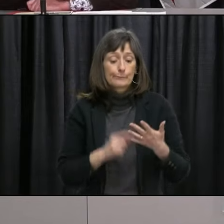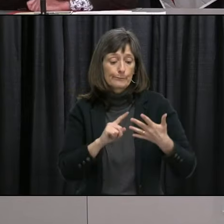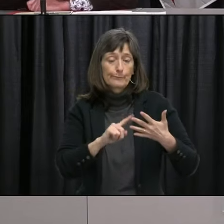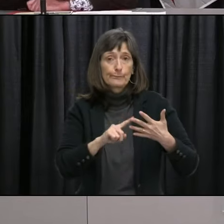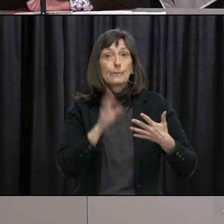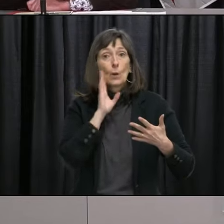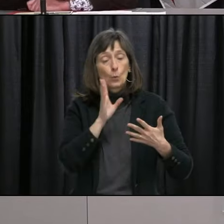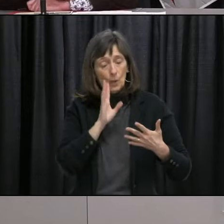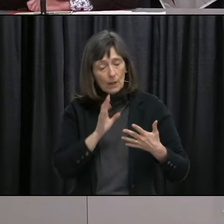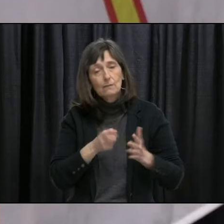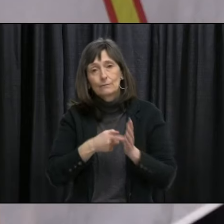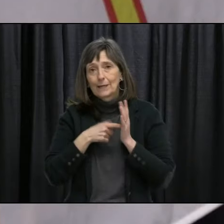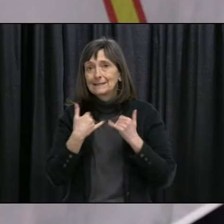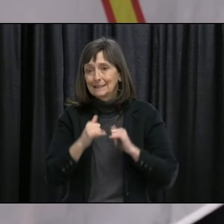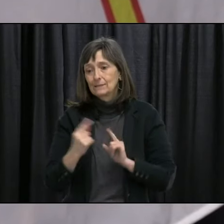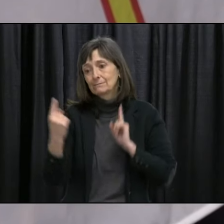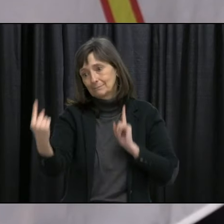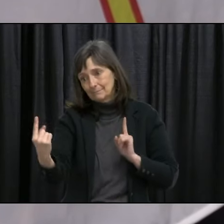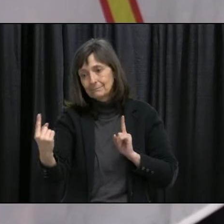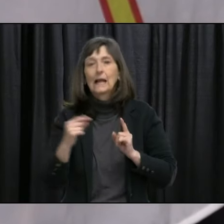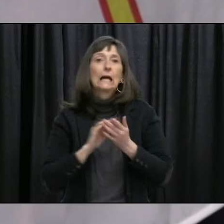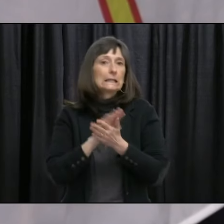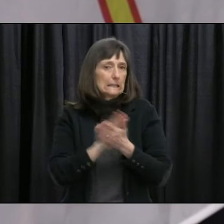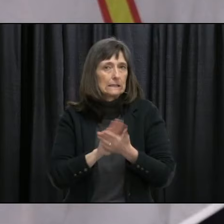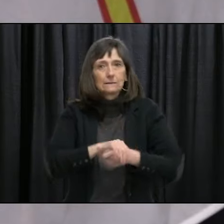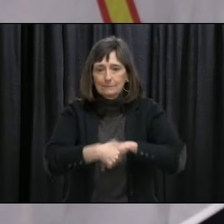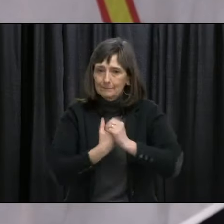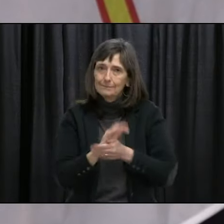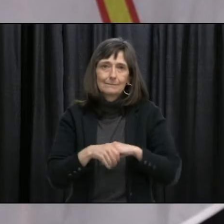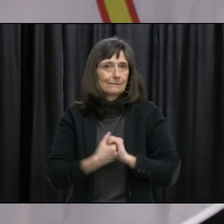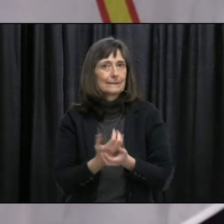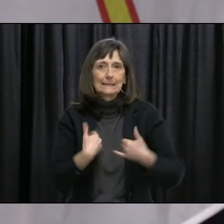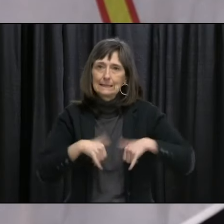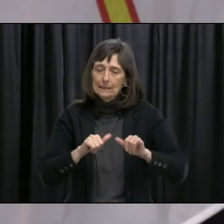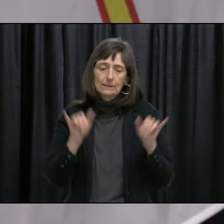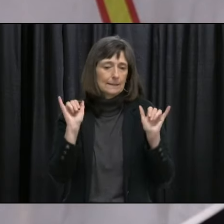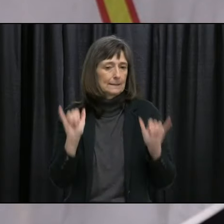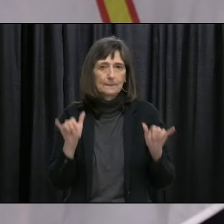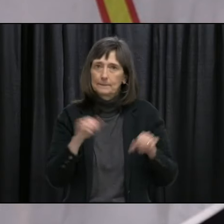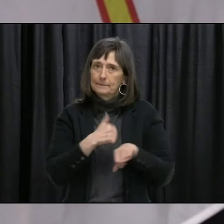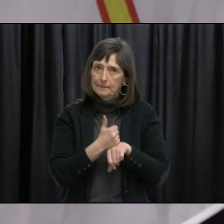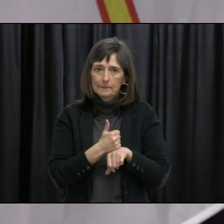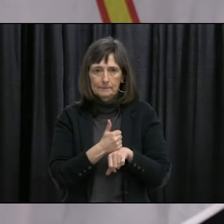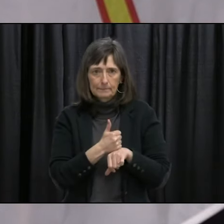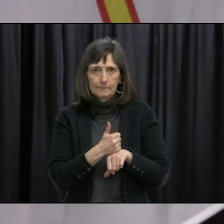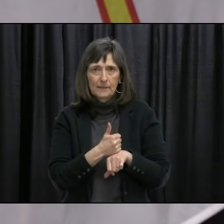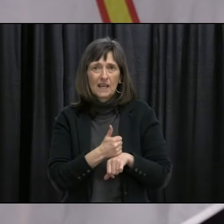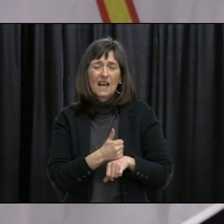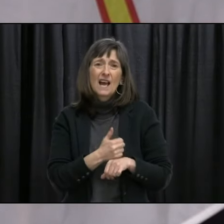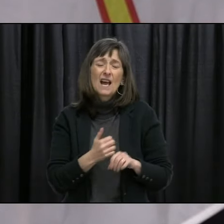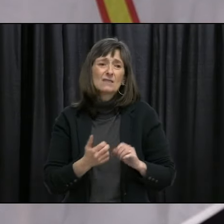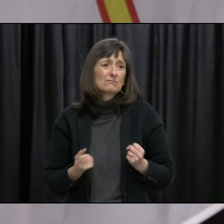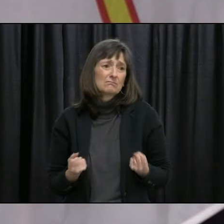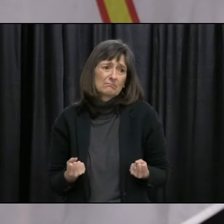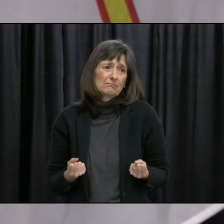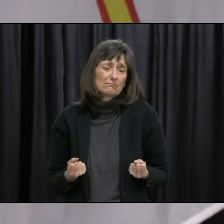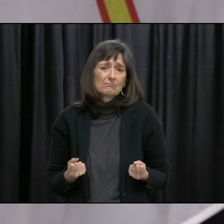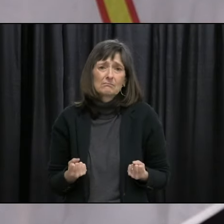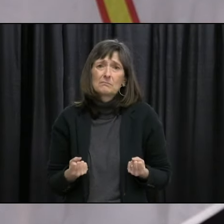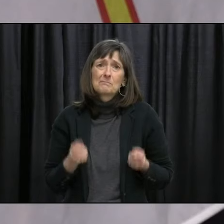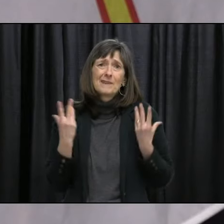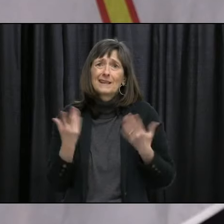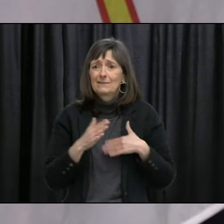things like physical distancing, hygiene, cleaning, all of those things will have to be in place, which are really a lot of the